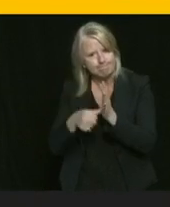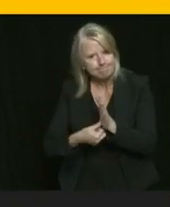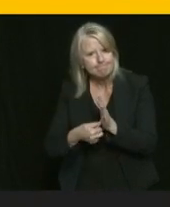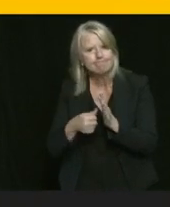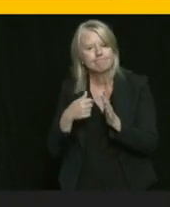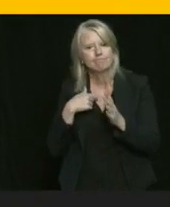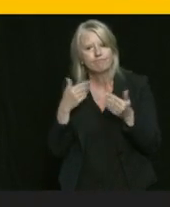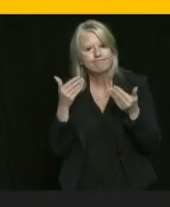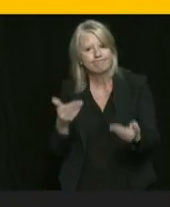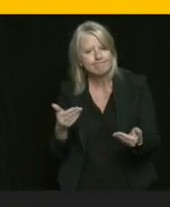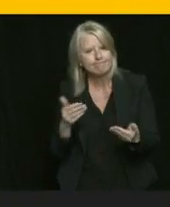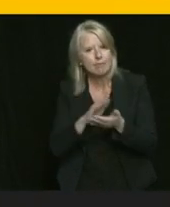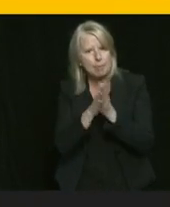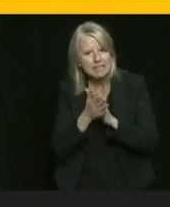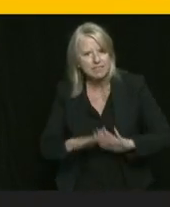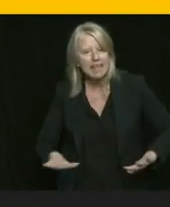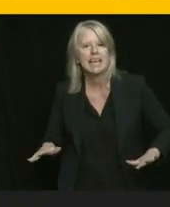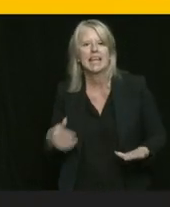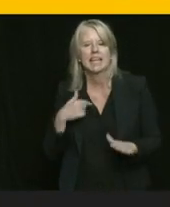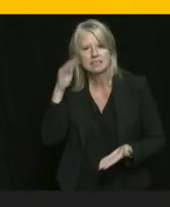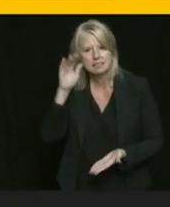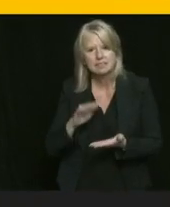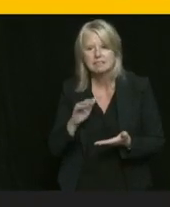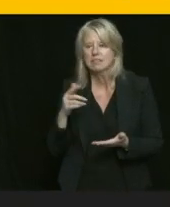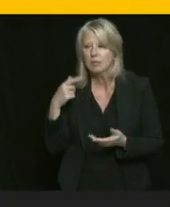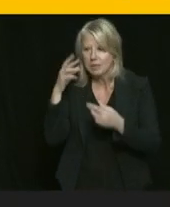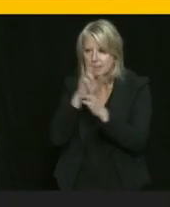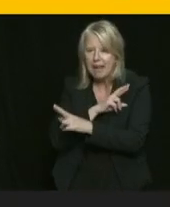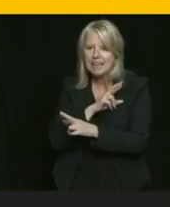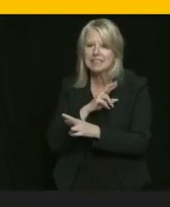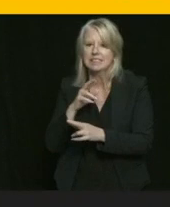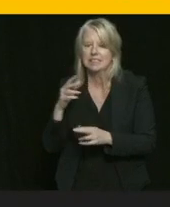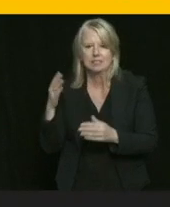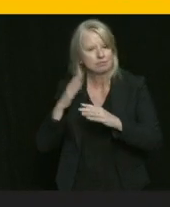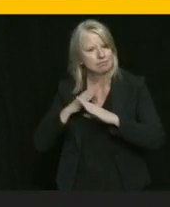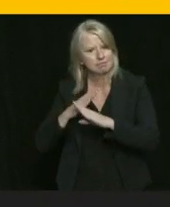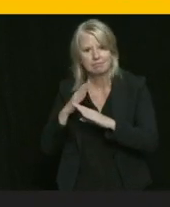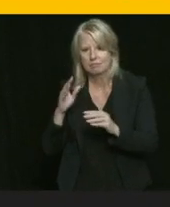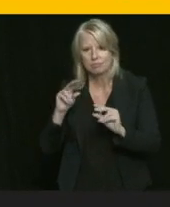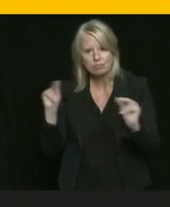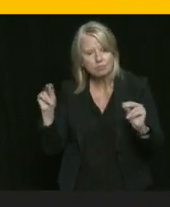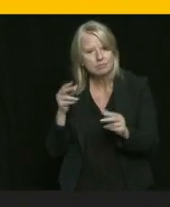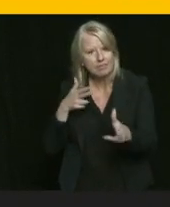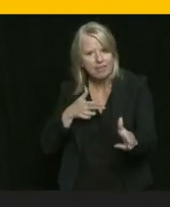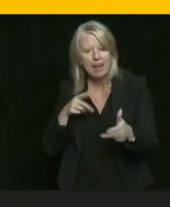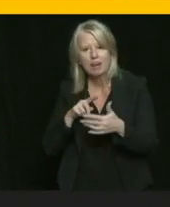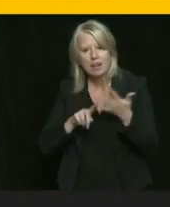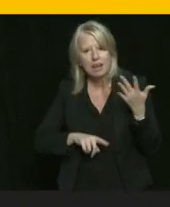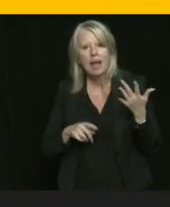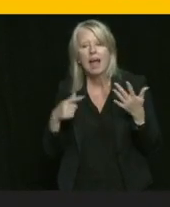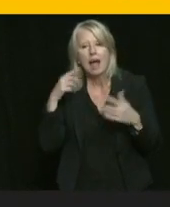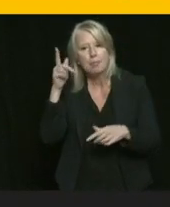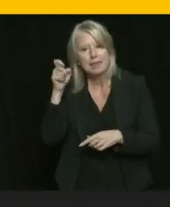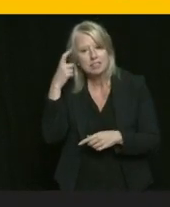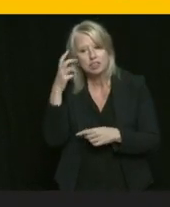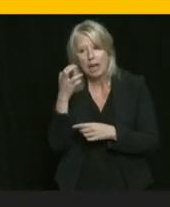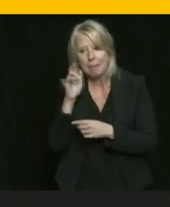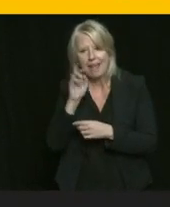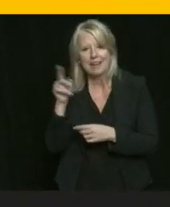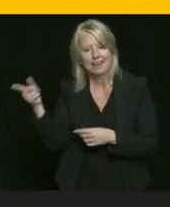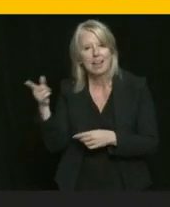peacefully, de-escalating, respecting the ceasefires. Minister Champagne was in Europe to engage